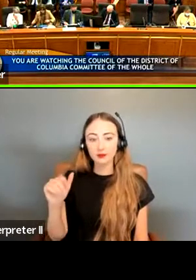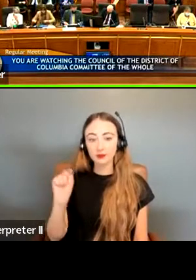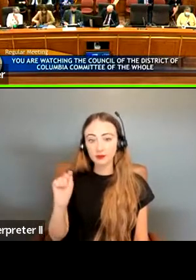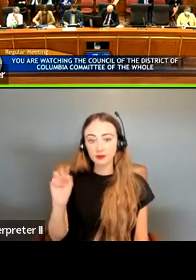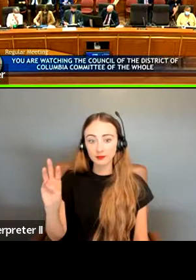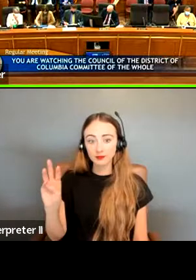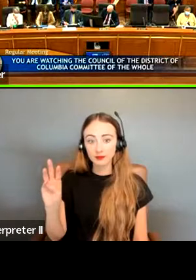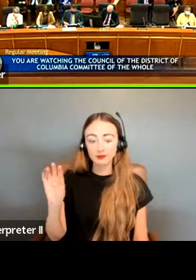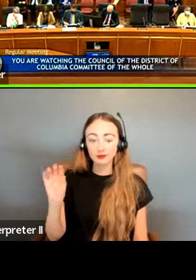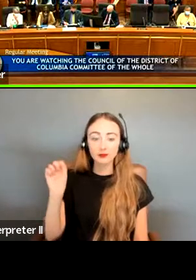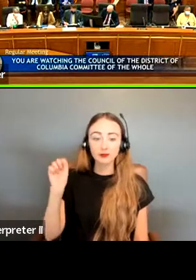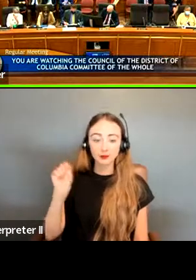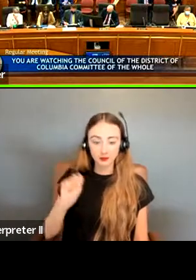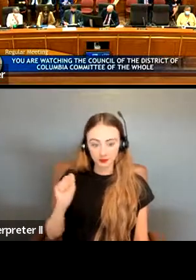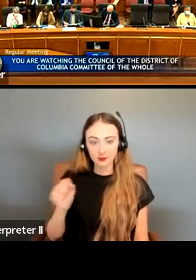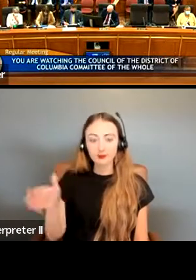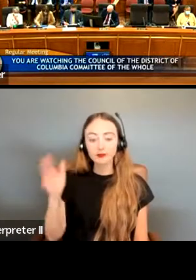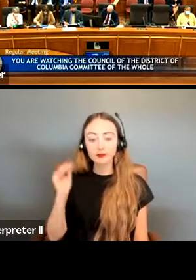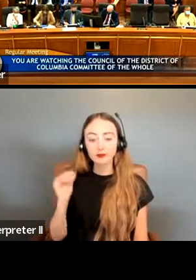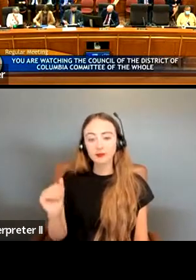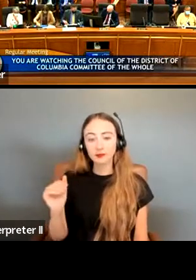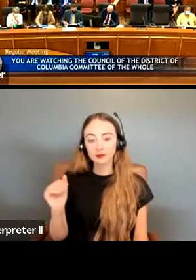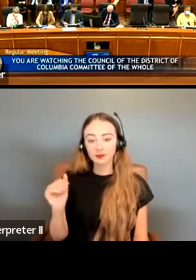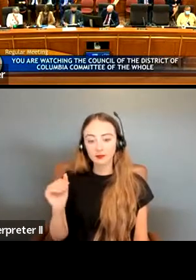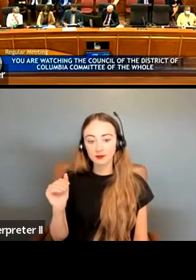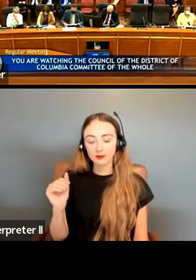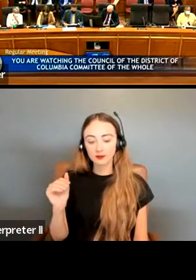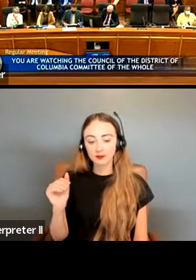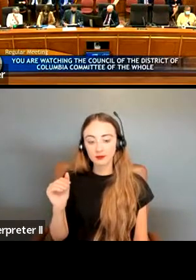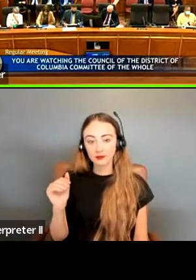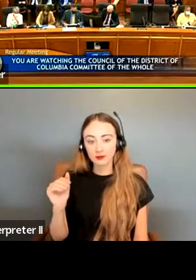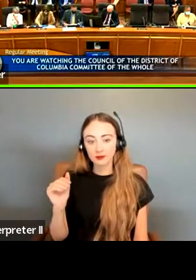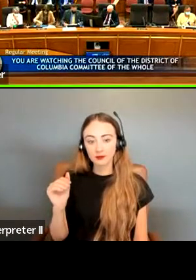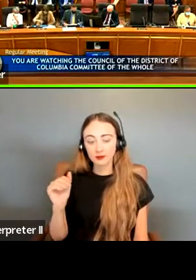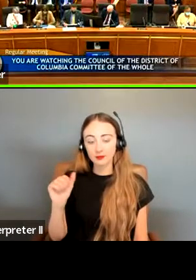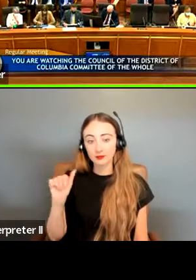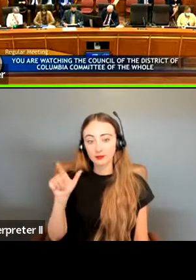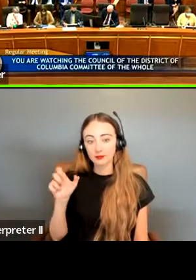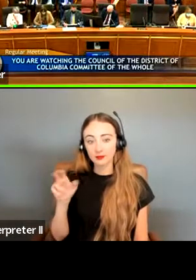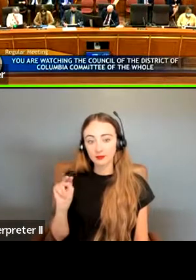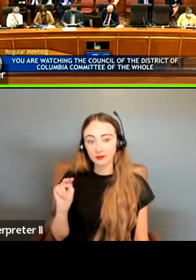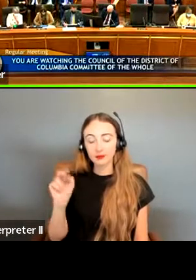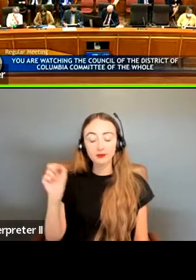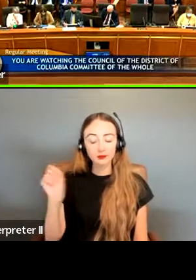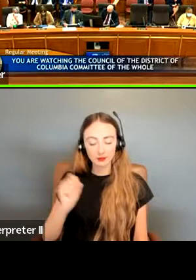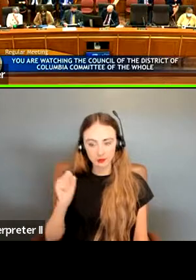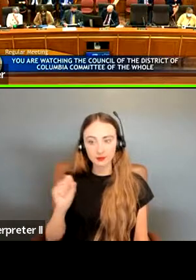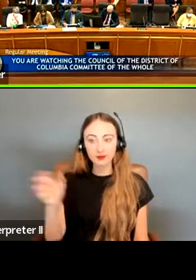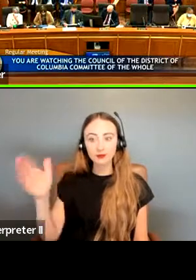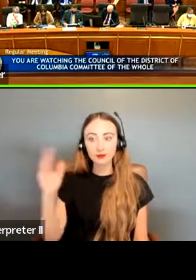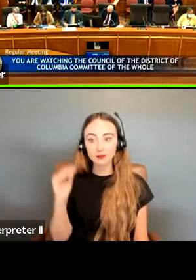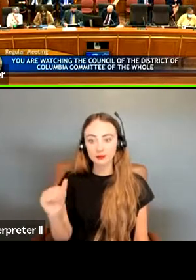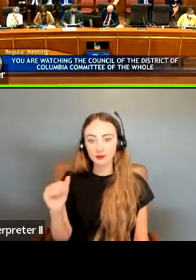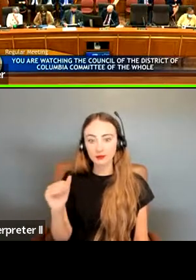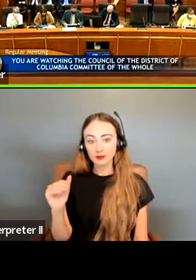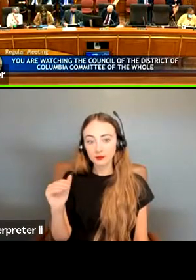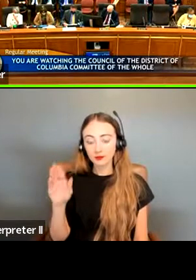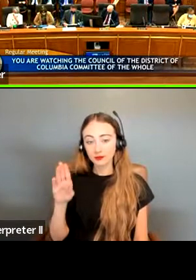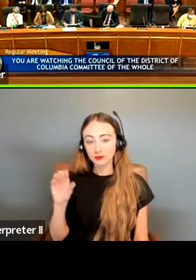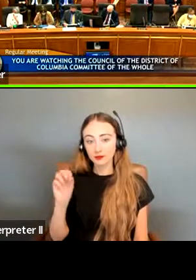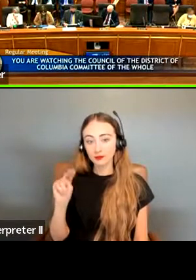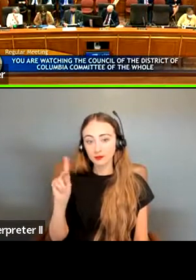Councilmember Trayon White. Yes. Councilmember Trayon White votes yes. Councilmember Allen. Yes. Councilmember Allen votes yes. Councilmember